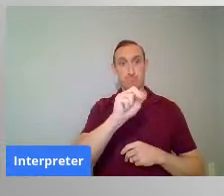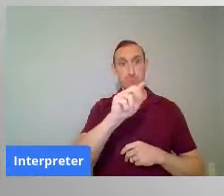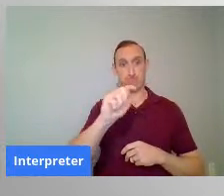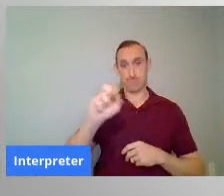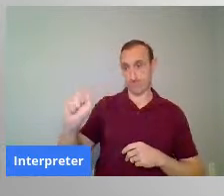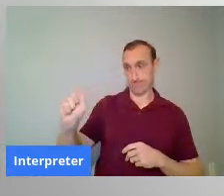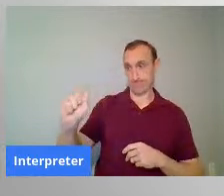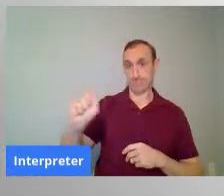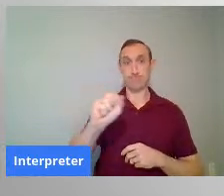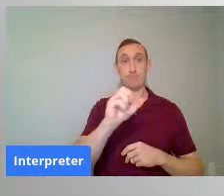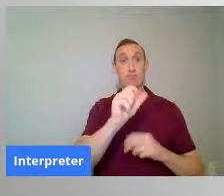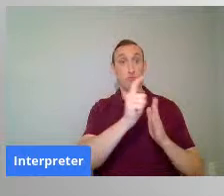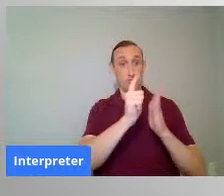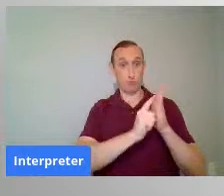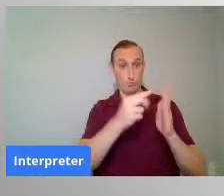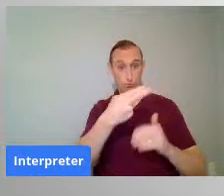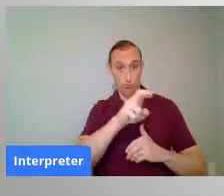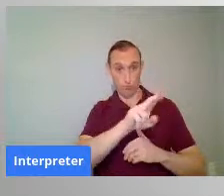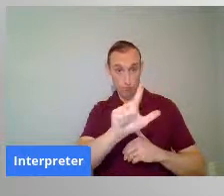Yes. Attorney Hull,